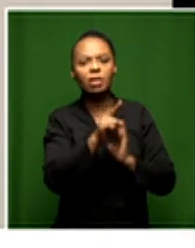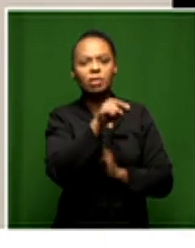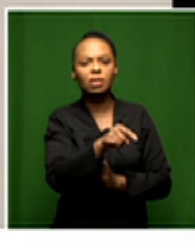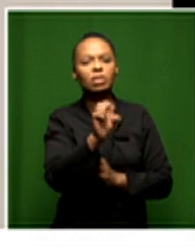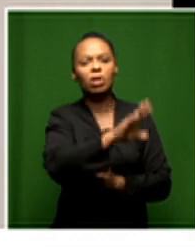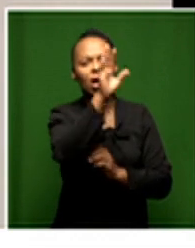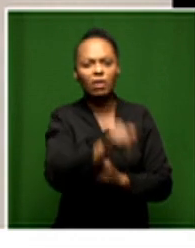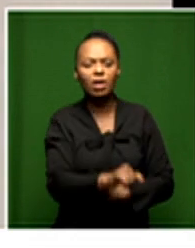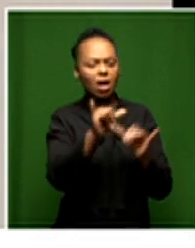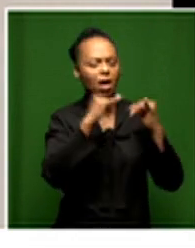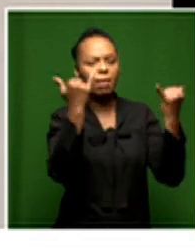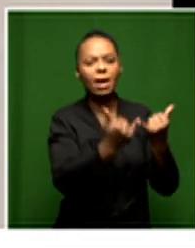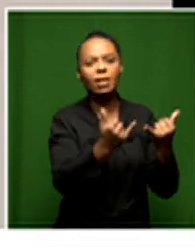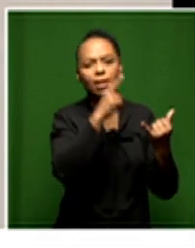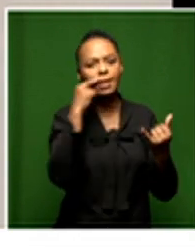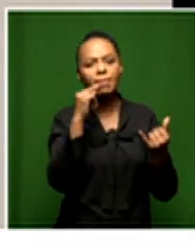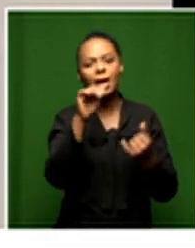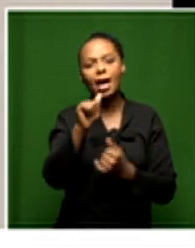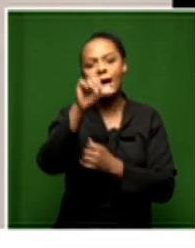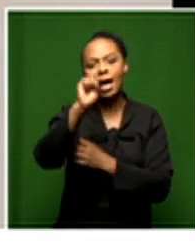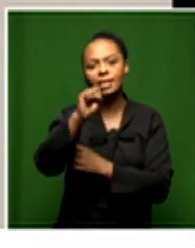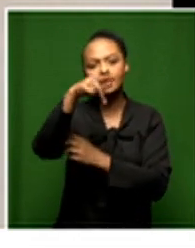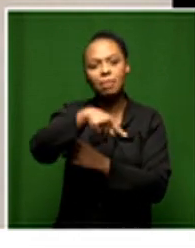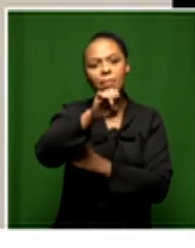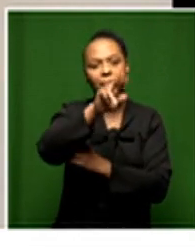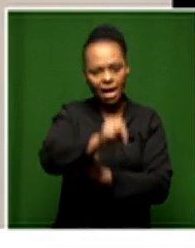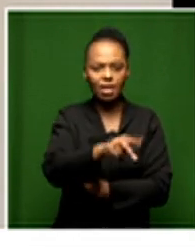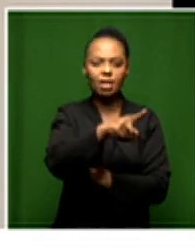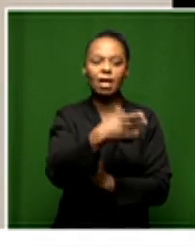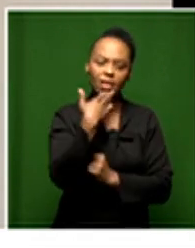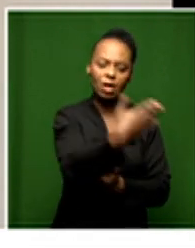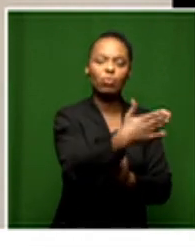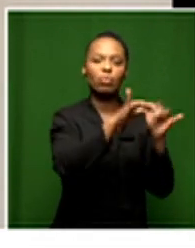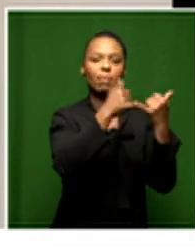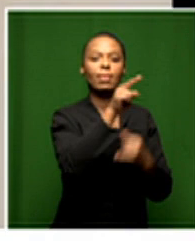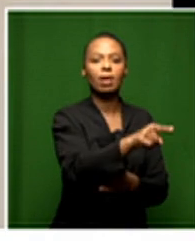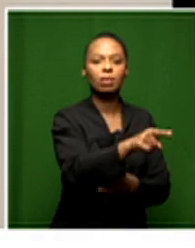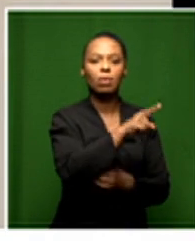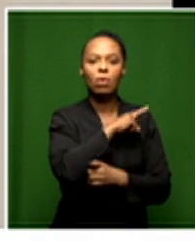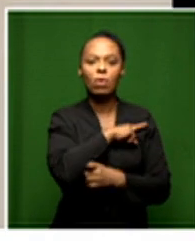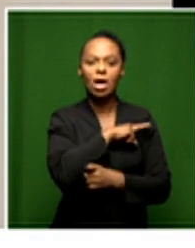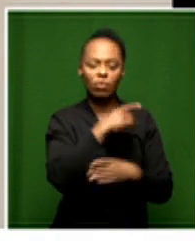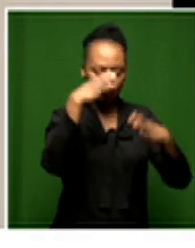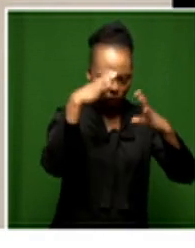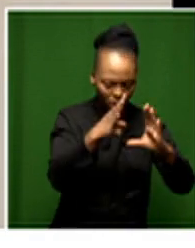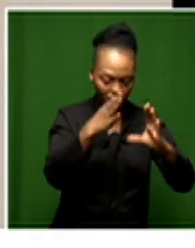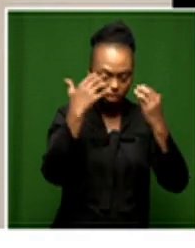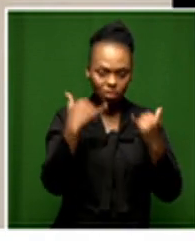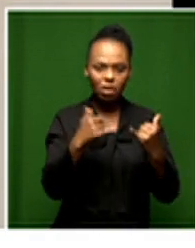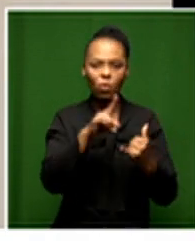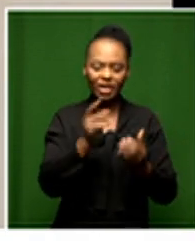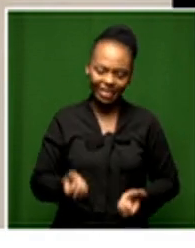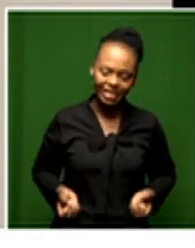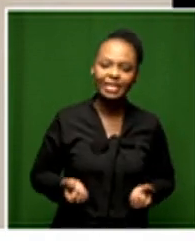South African company called Aspen. And I think that today everybody is focused on the delivery